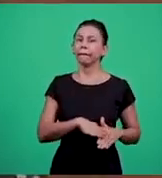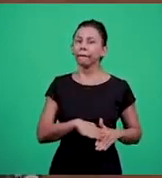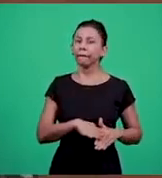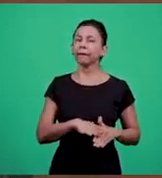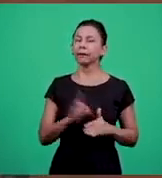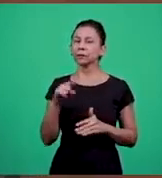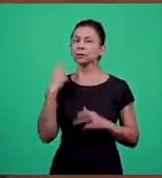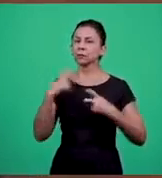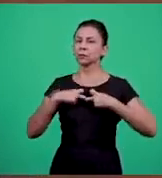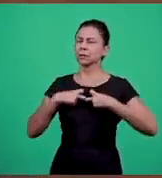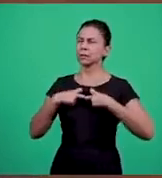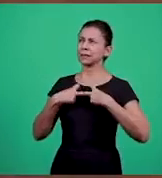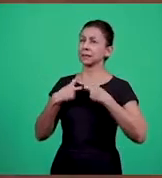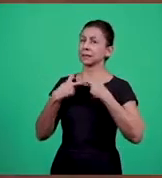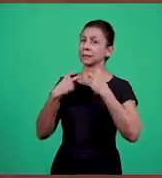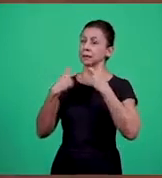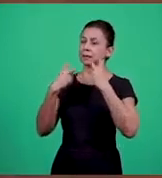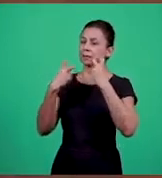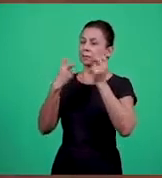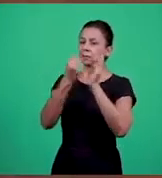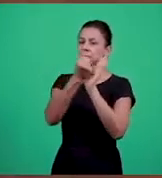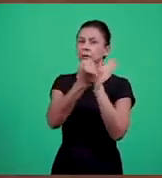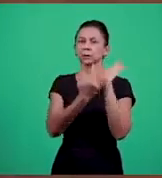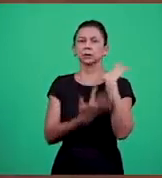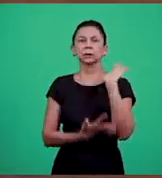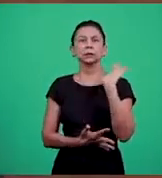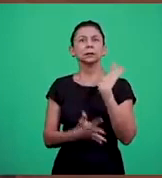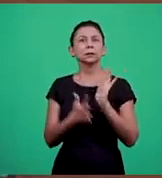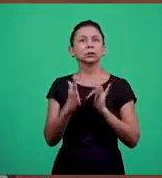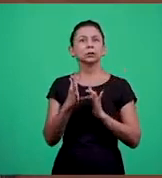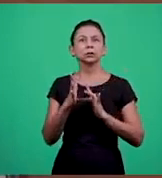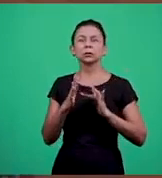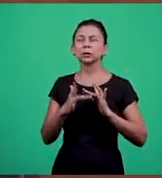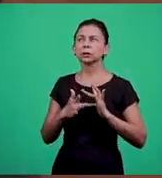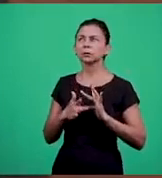represents the blood of Jesus. But